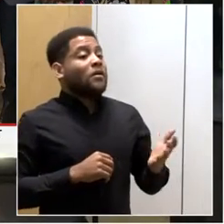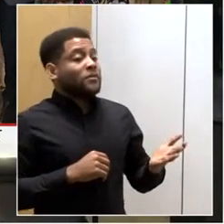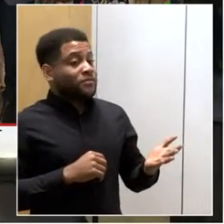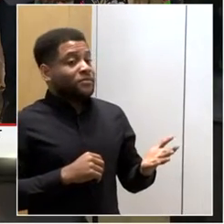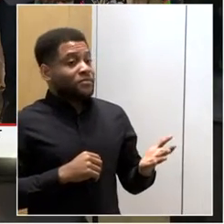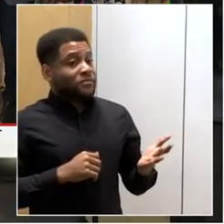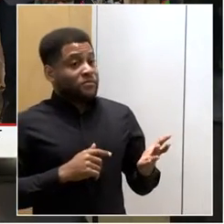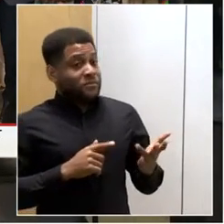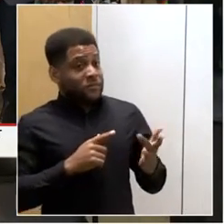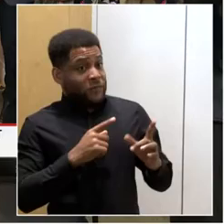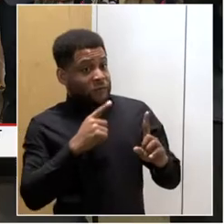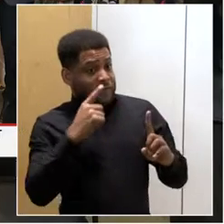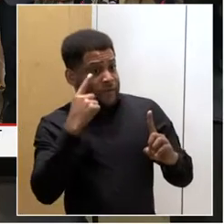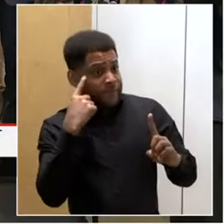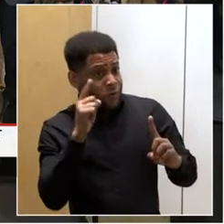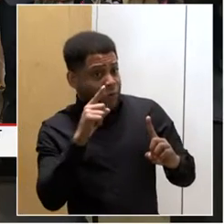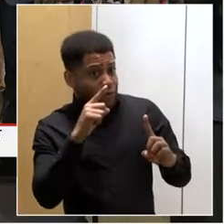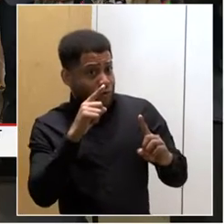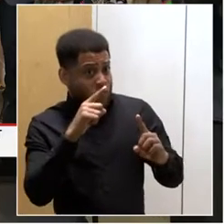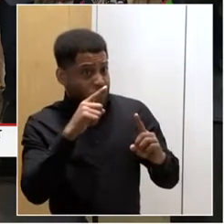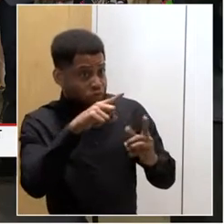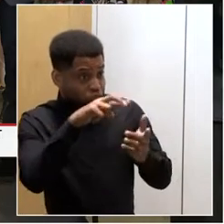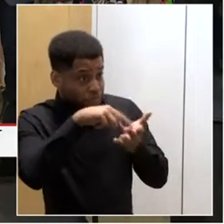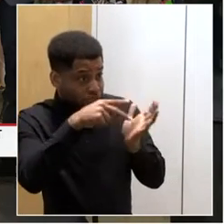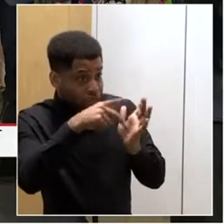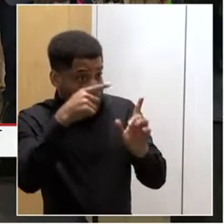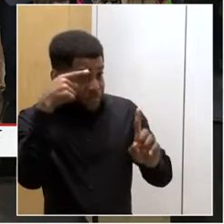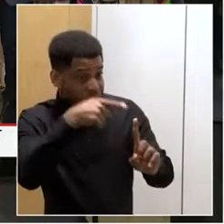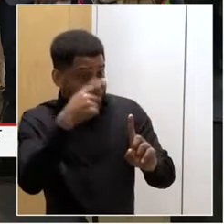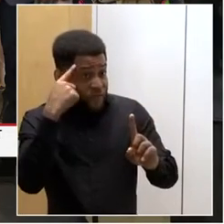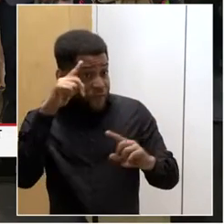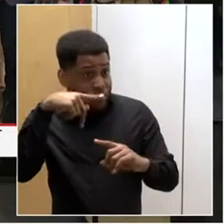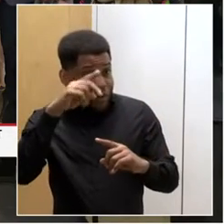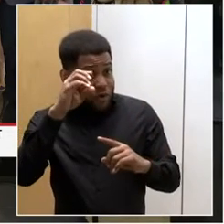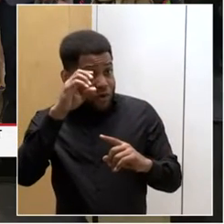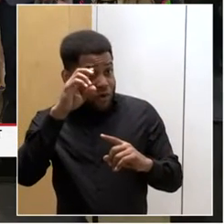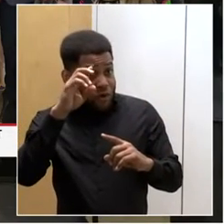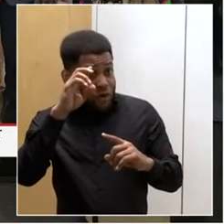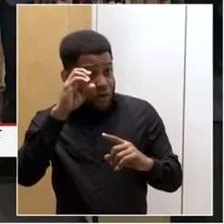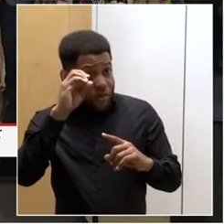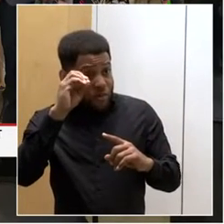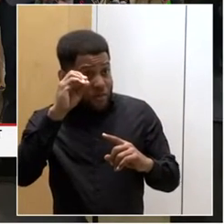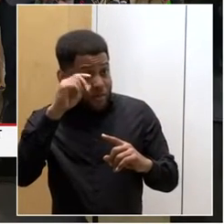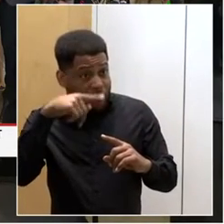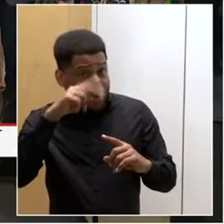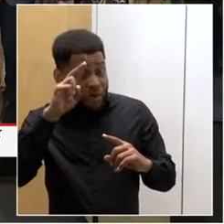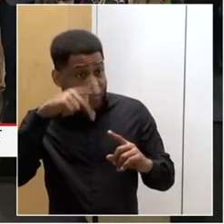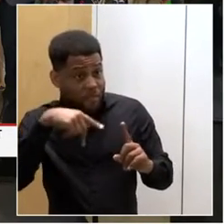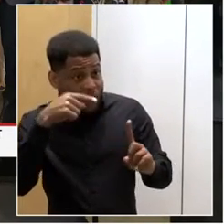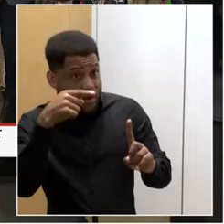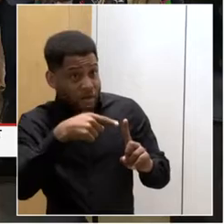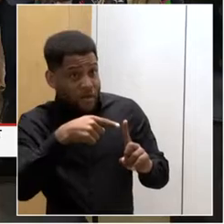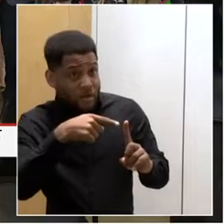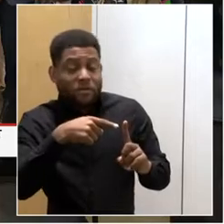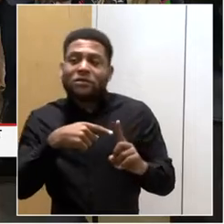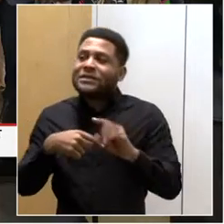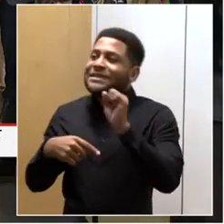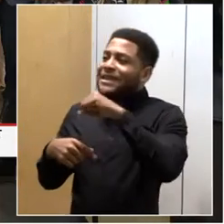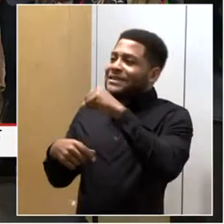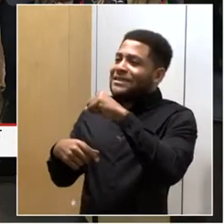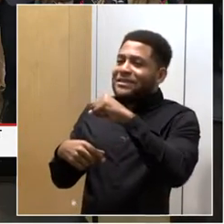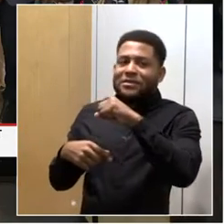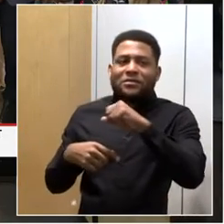For pop-up permits? Yes. On top of your regular permitting process that you're doing around the city. This is being folded into our